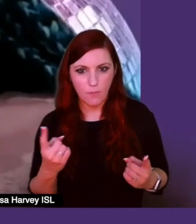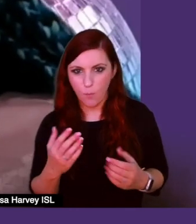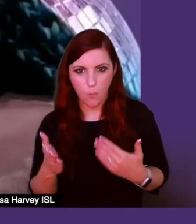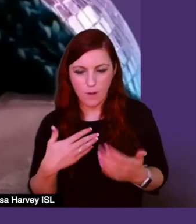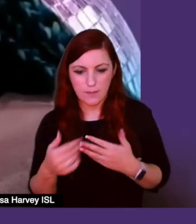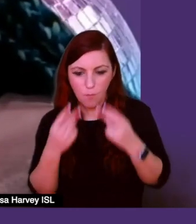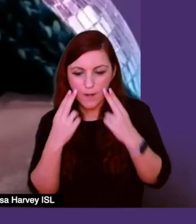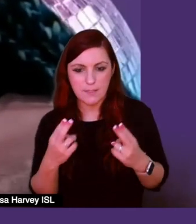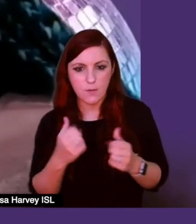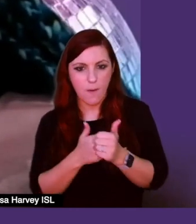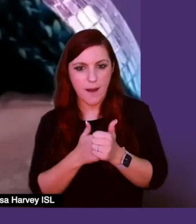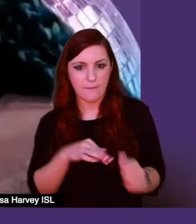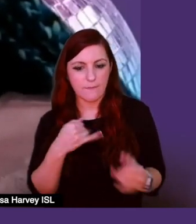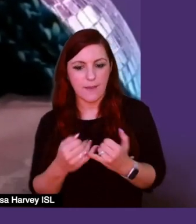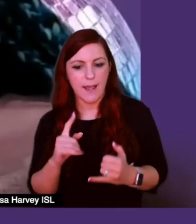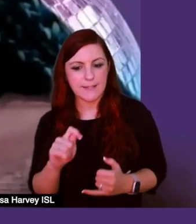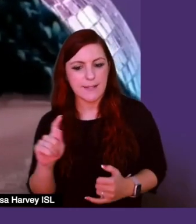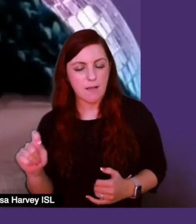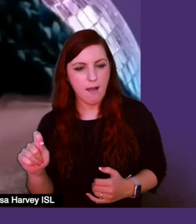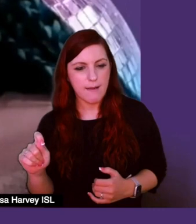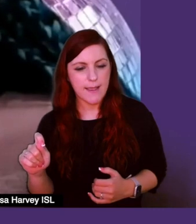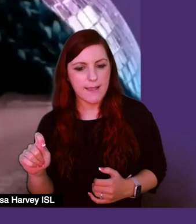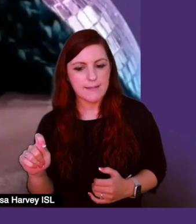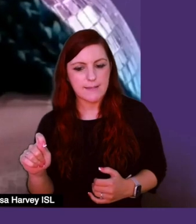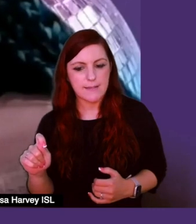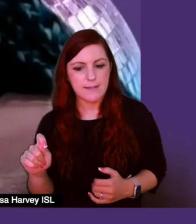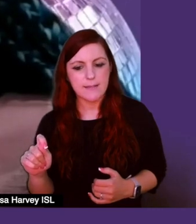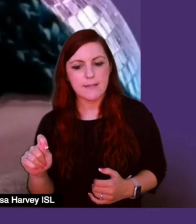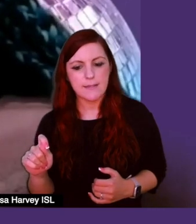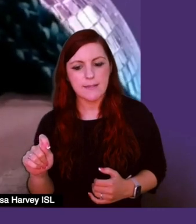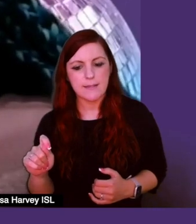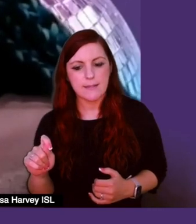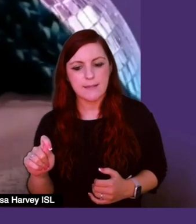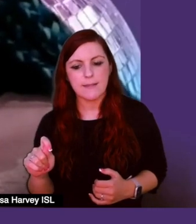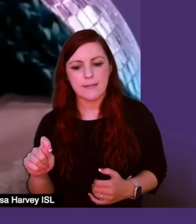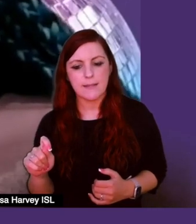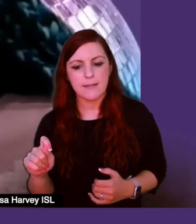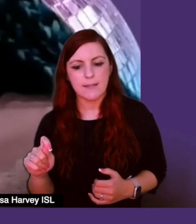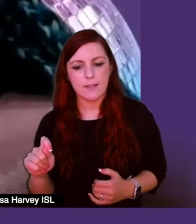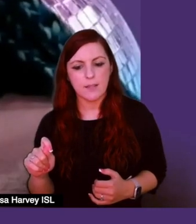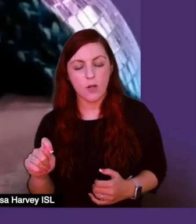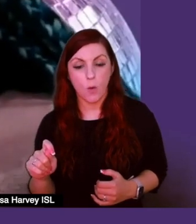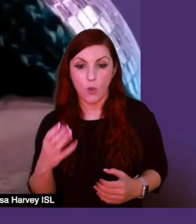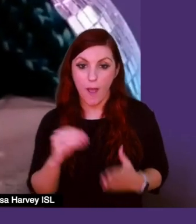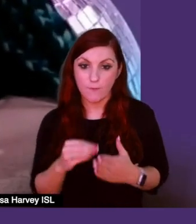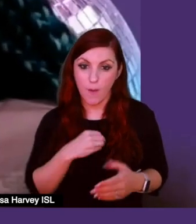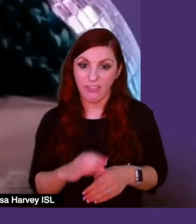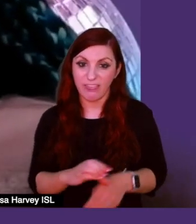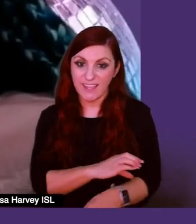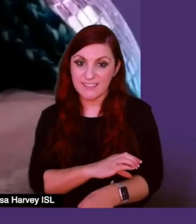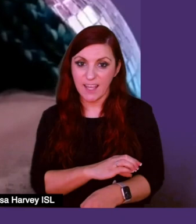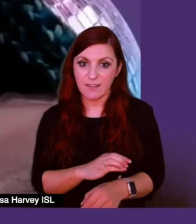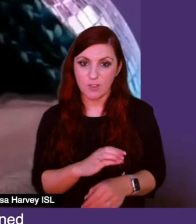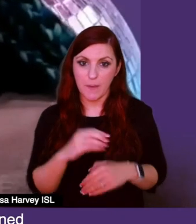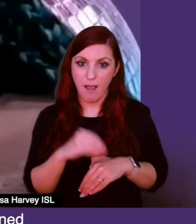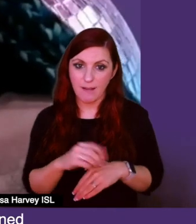stuff like that. I feel like TikTok can be quite, you've got to have really thick skin to do TikTok videos, I